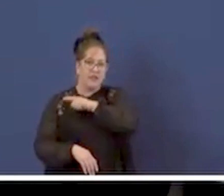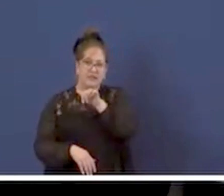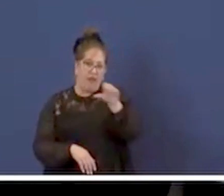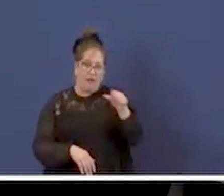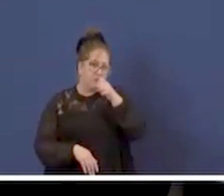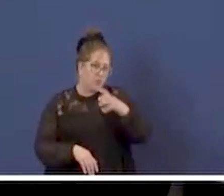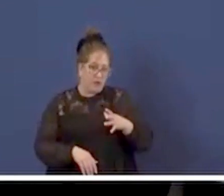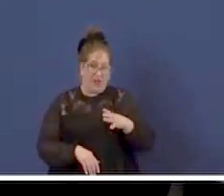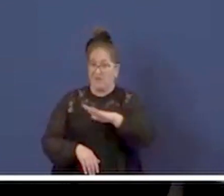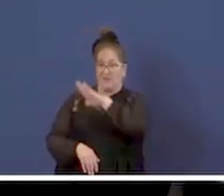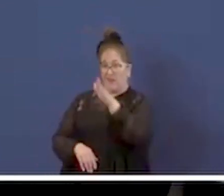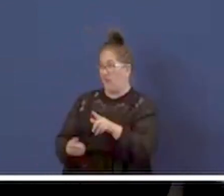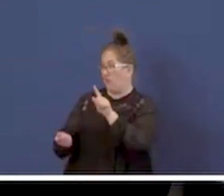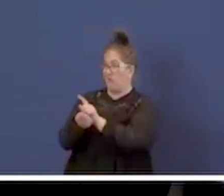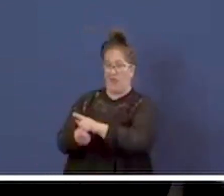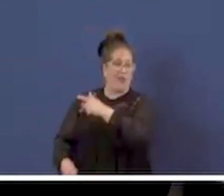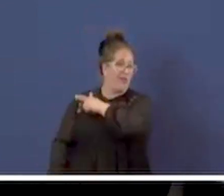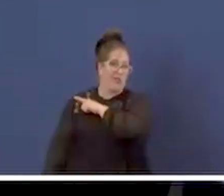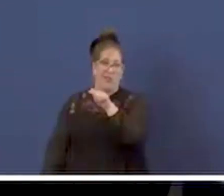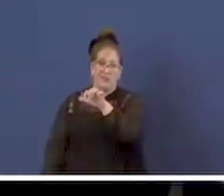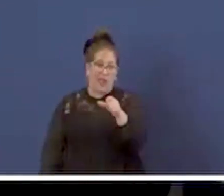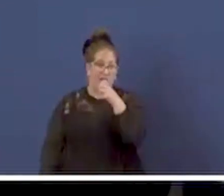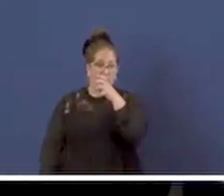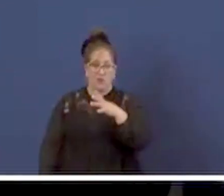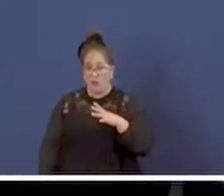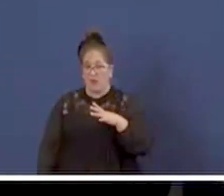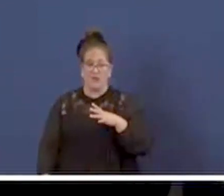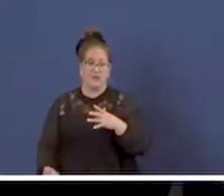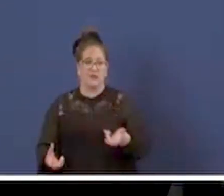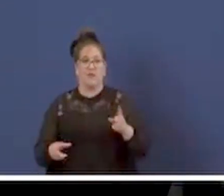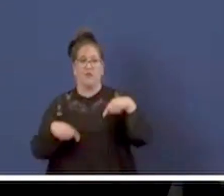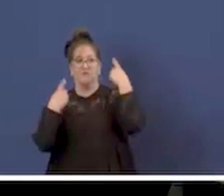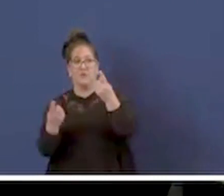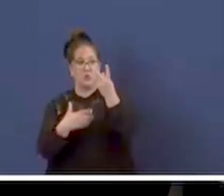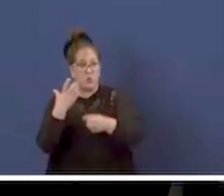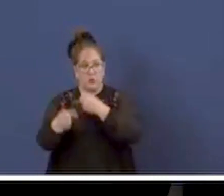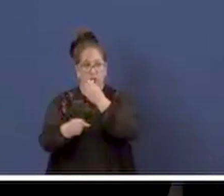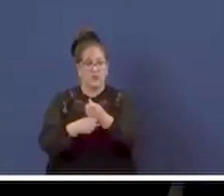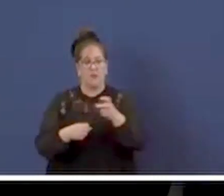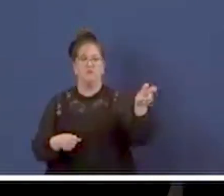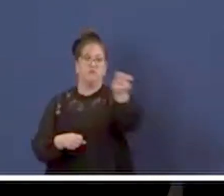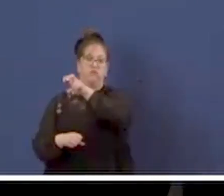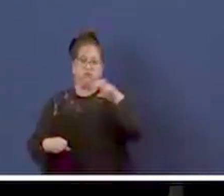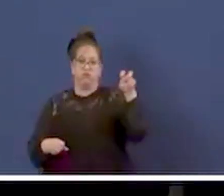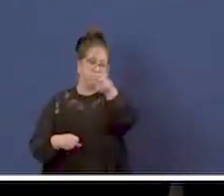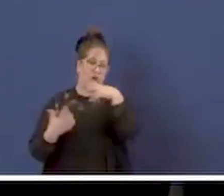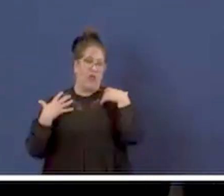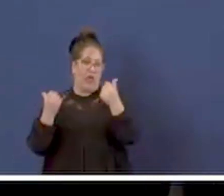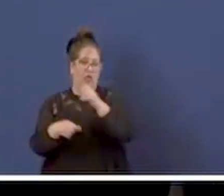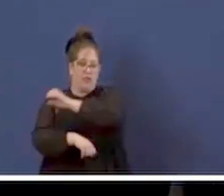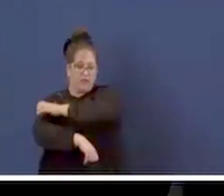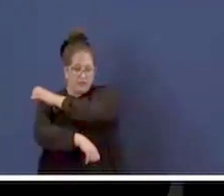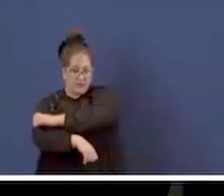woman in my entire 2 years of riding on this mobile health clinic. What we don't realize, I think,